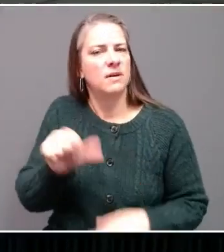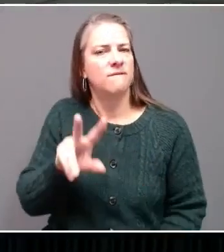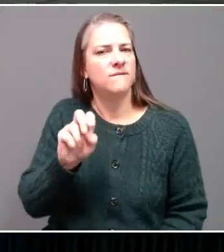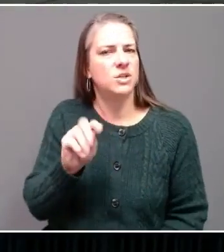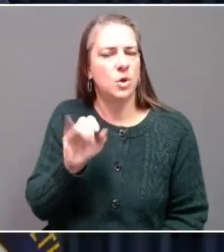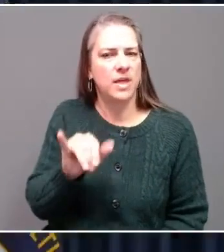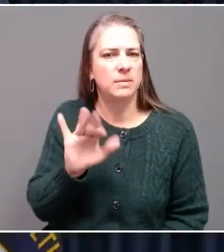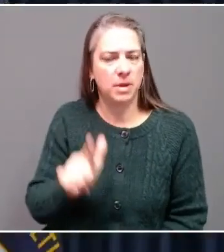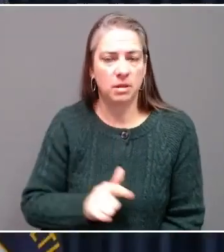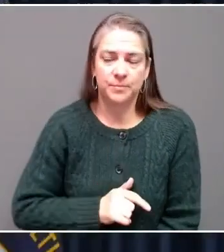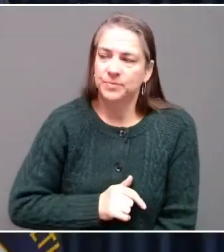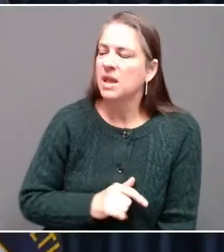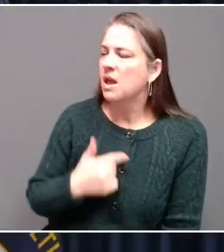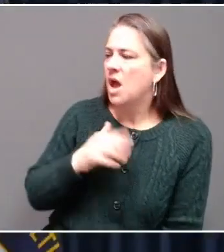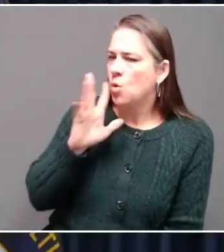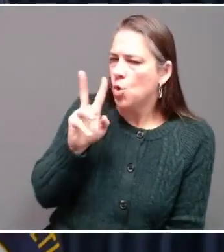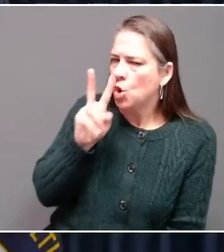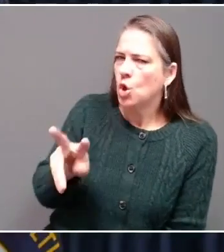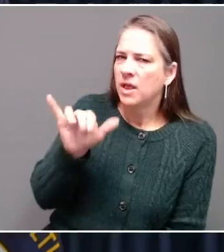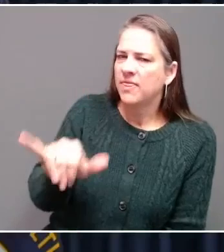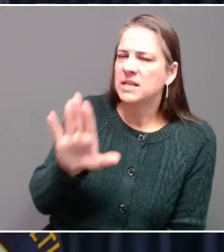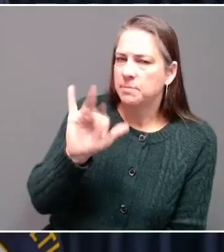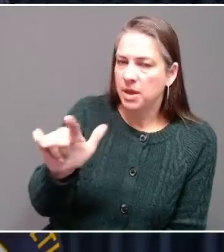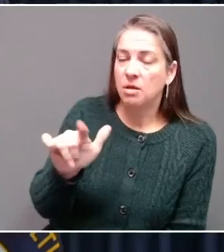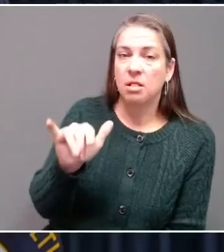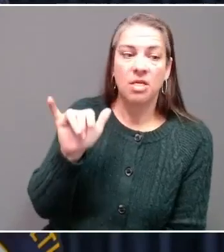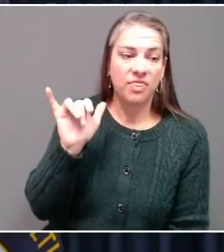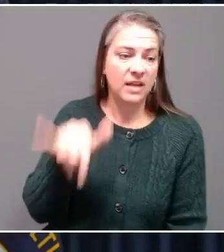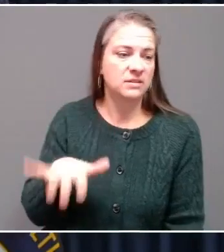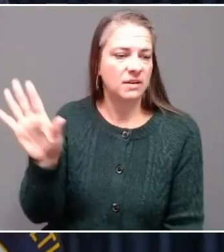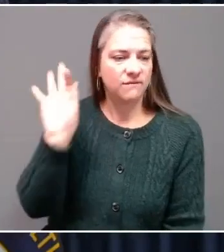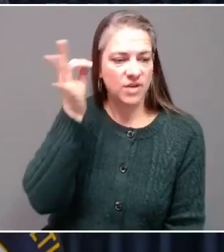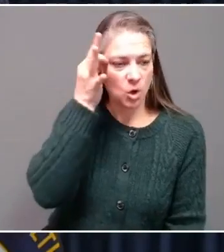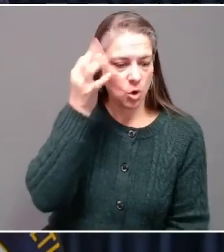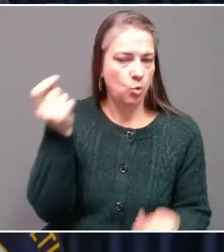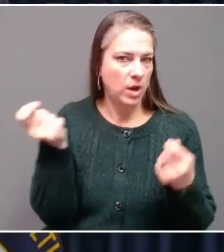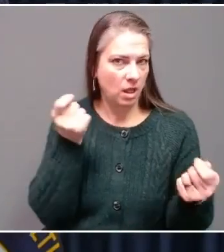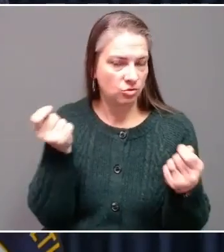I'll have to look at that bill. That's the federal regulations.